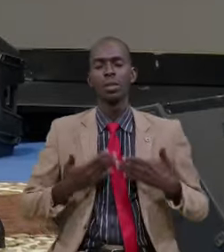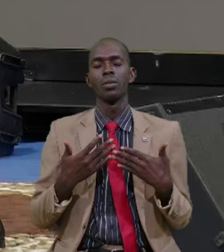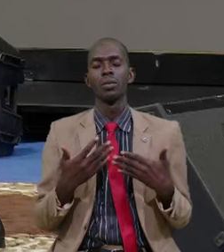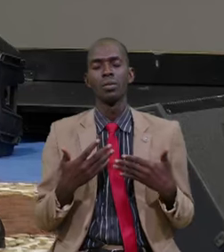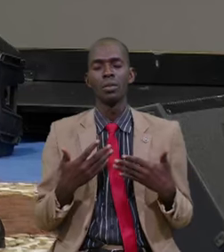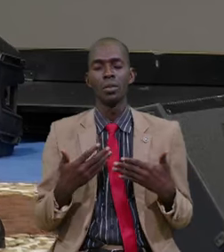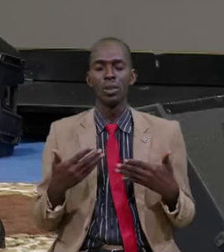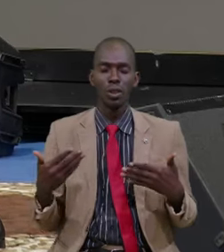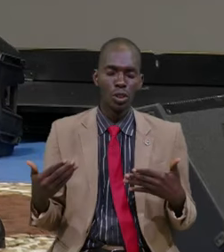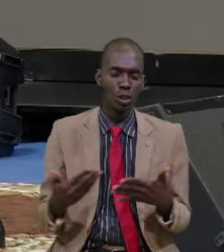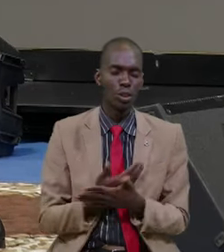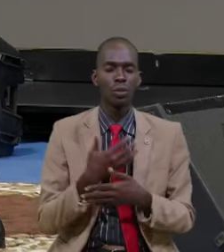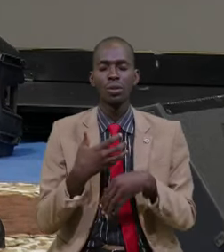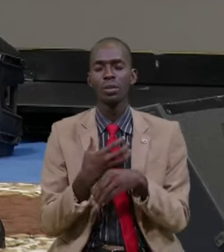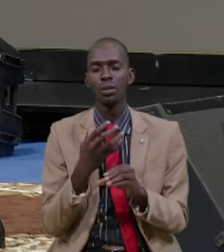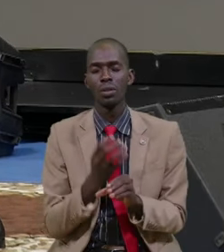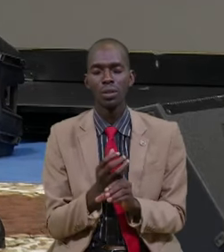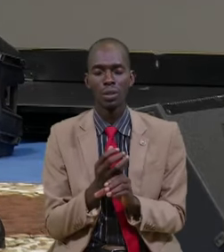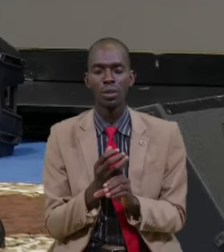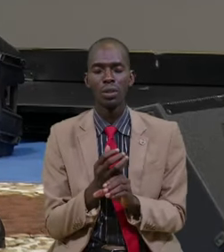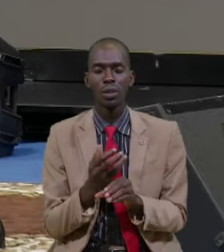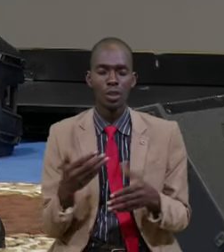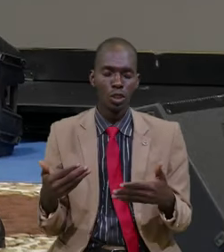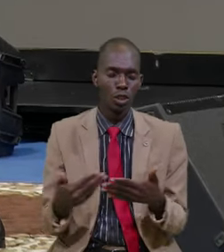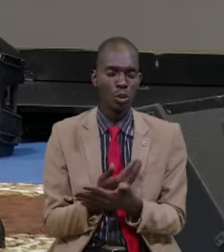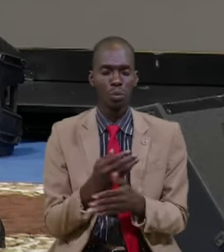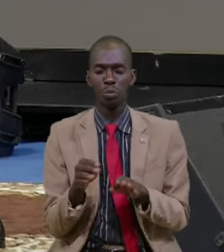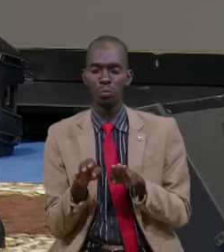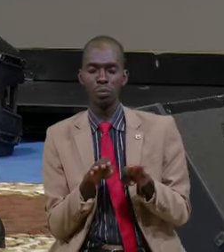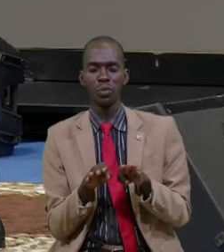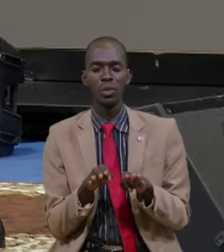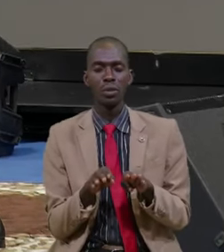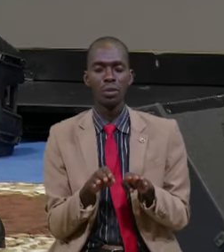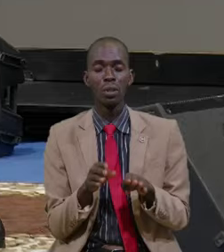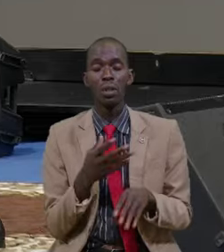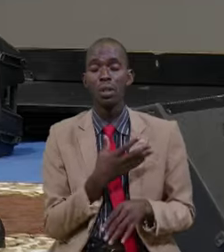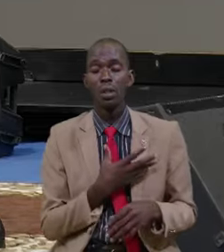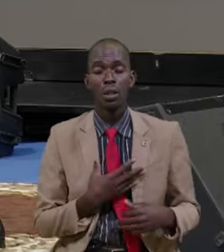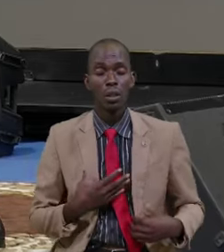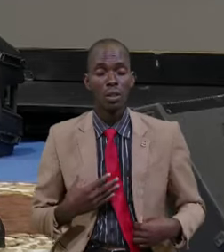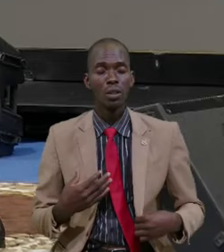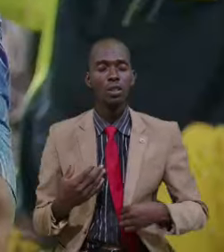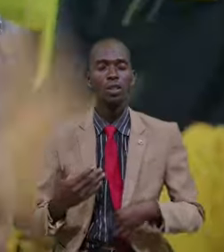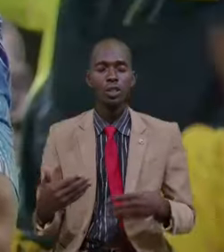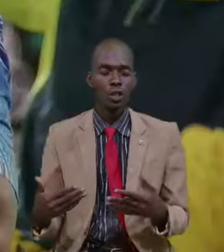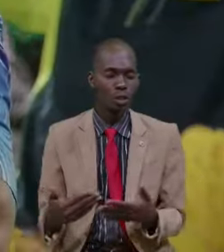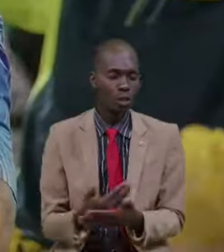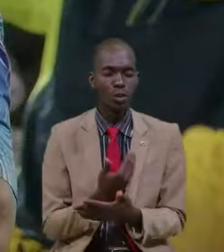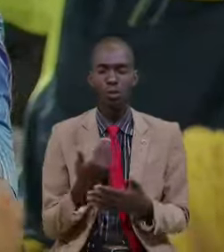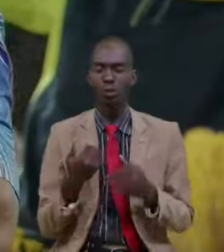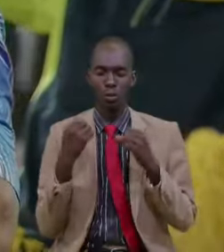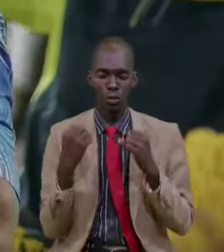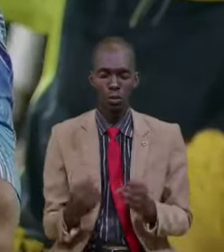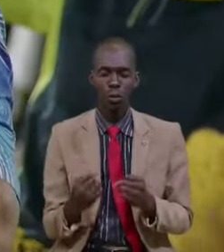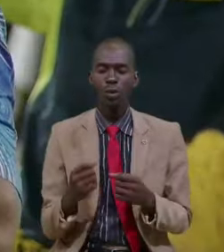new creation, new behavior, and new forthrightness to